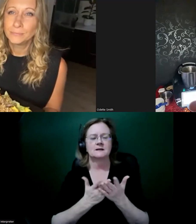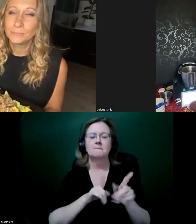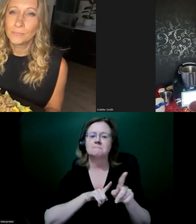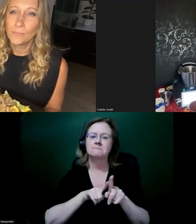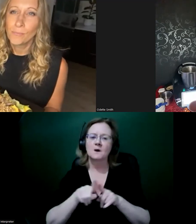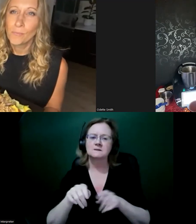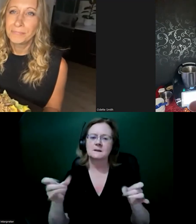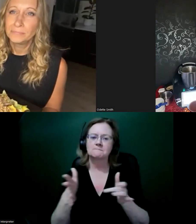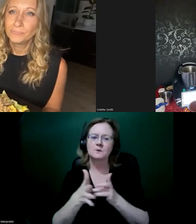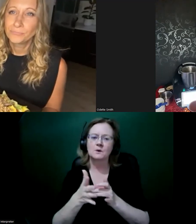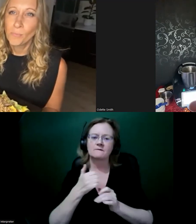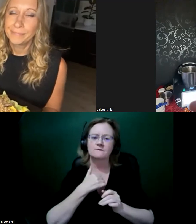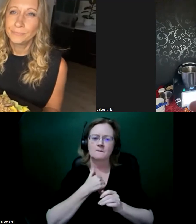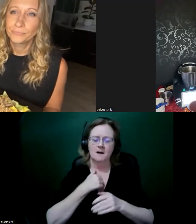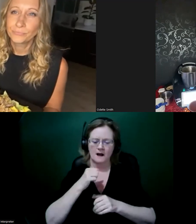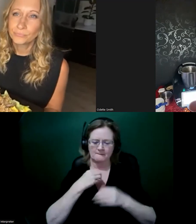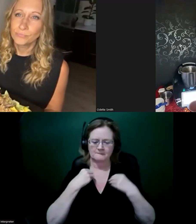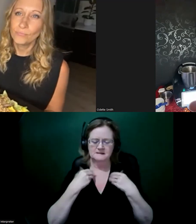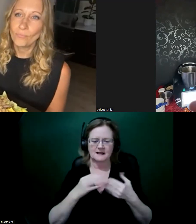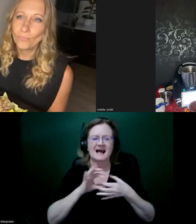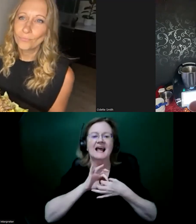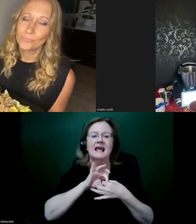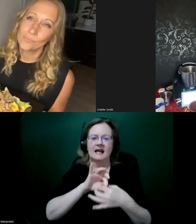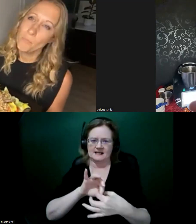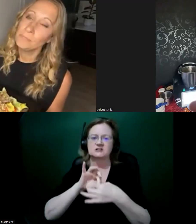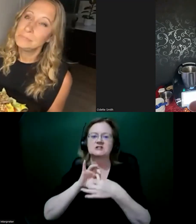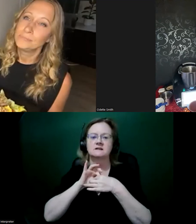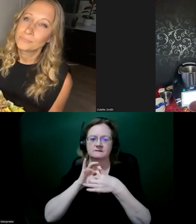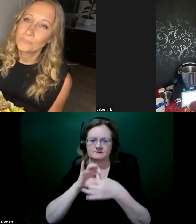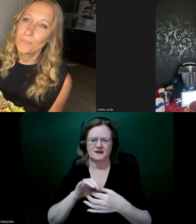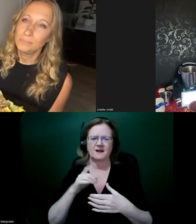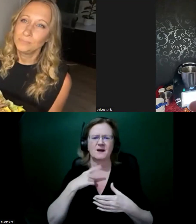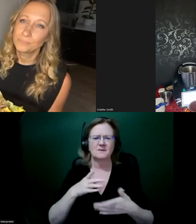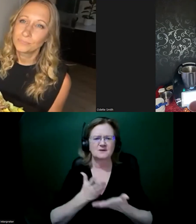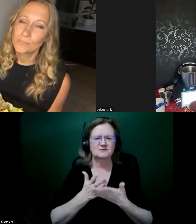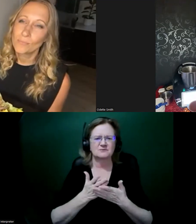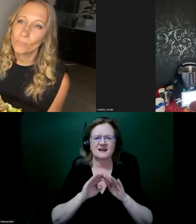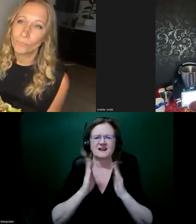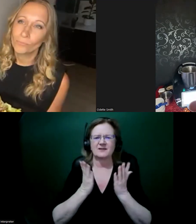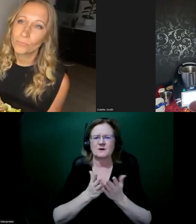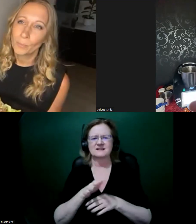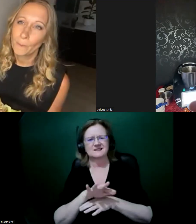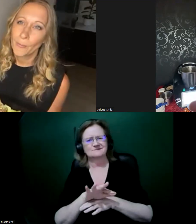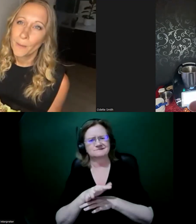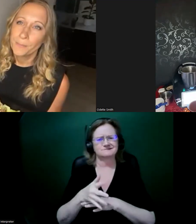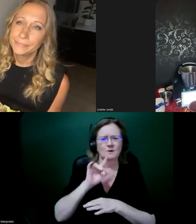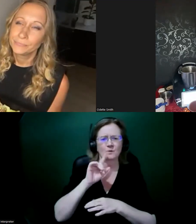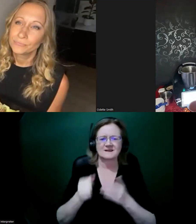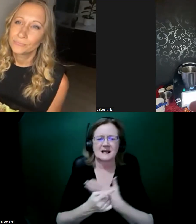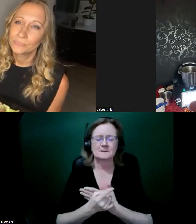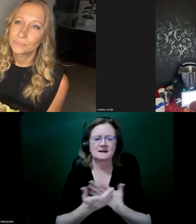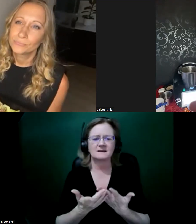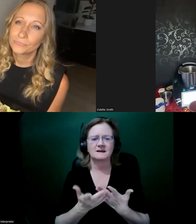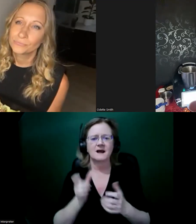now is just connection, because I do feel like, things are a bit uncertain, and a lot of people are at a stage where